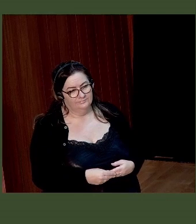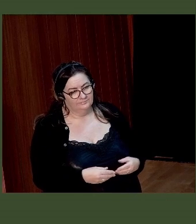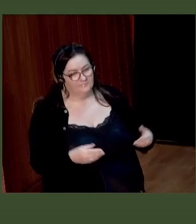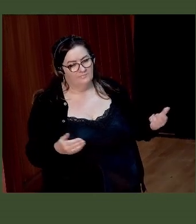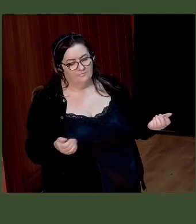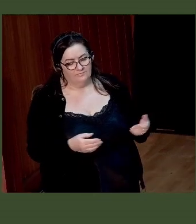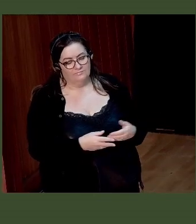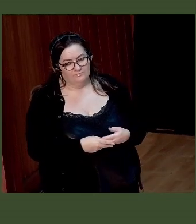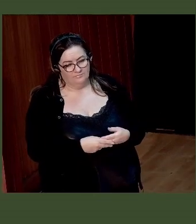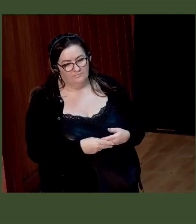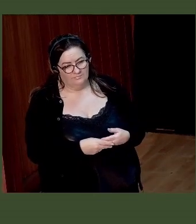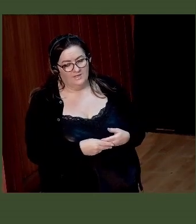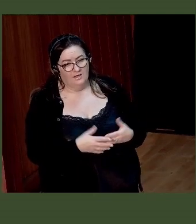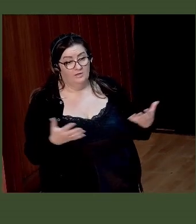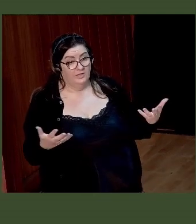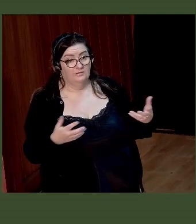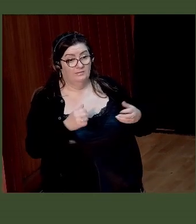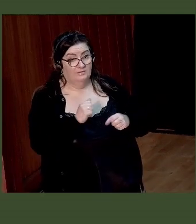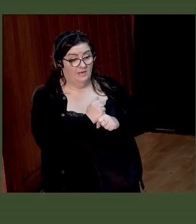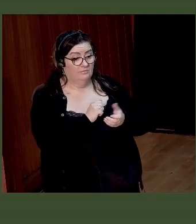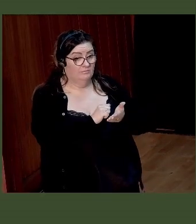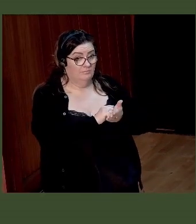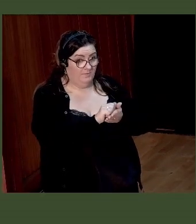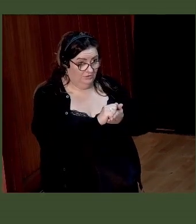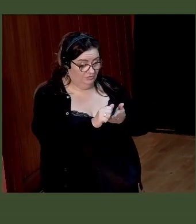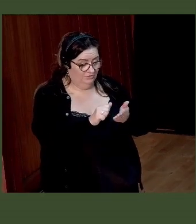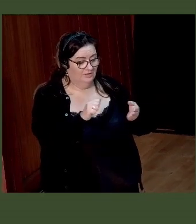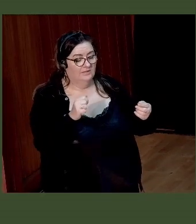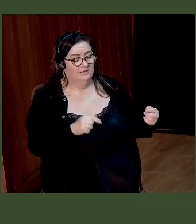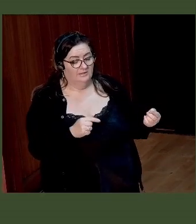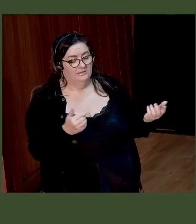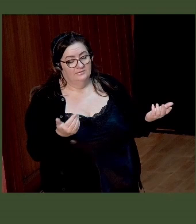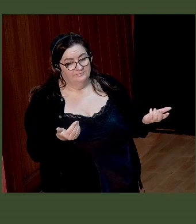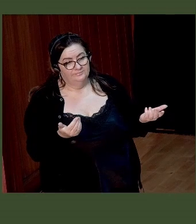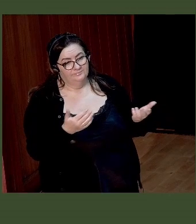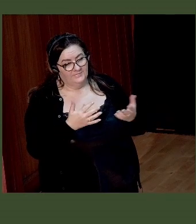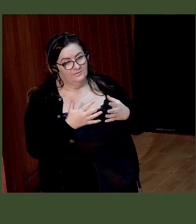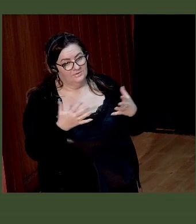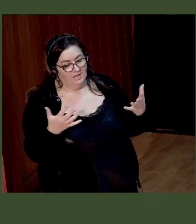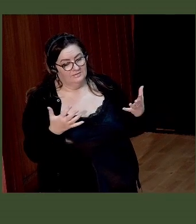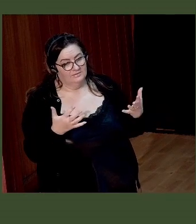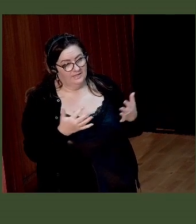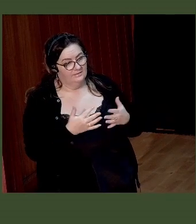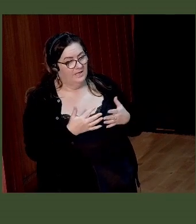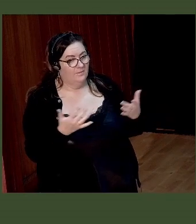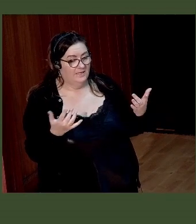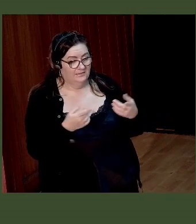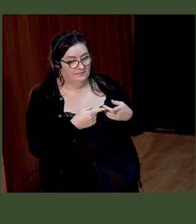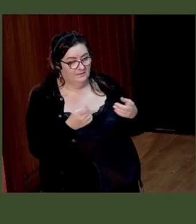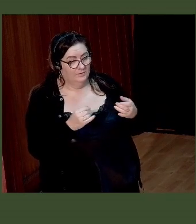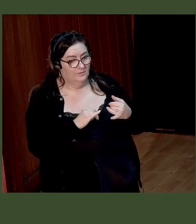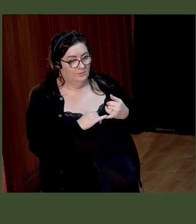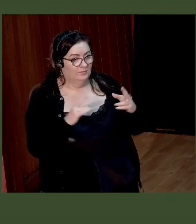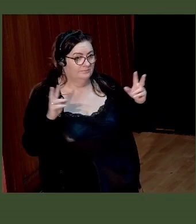the how many about to publish it? Even though there were many, was how many of them